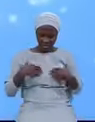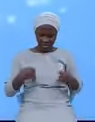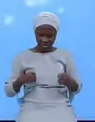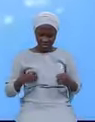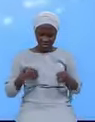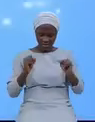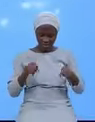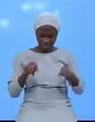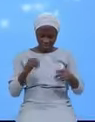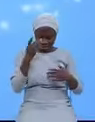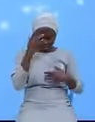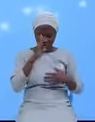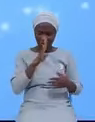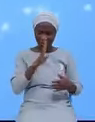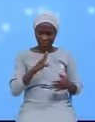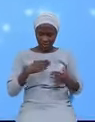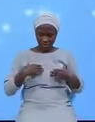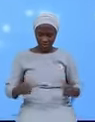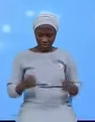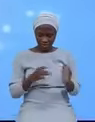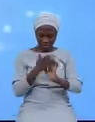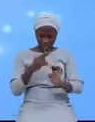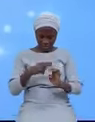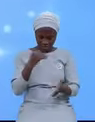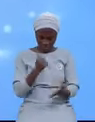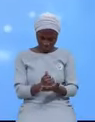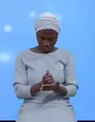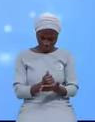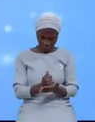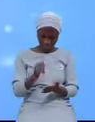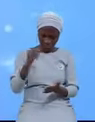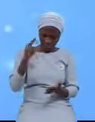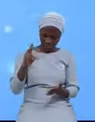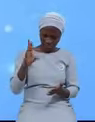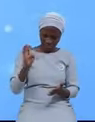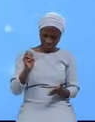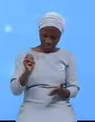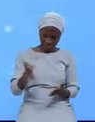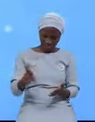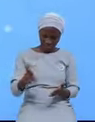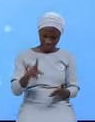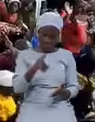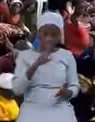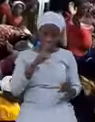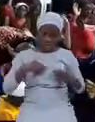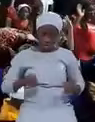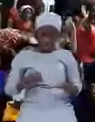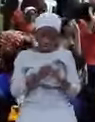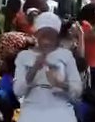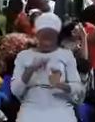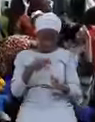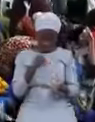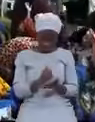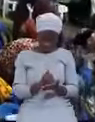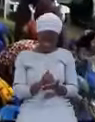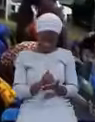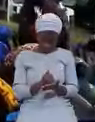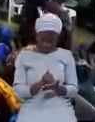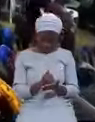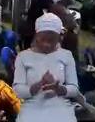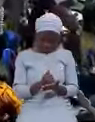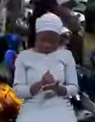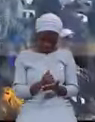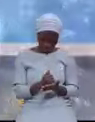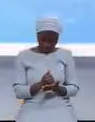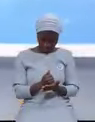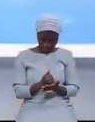healed in Jesus' name. Ulcer, you're healed in Jesus' name.